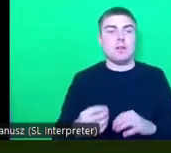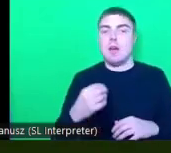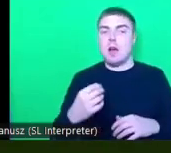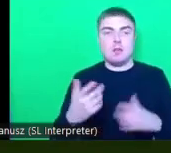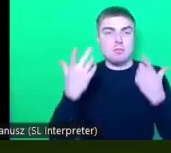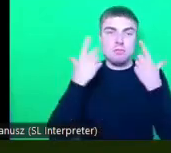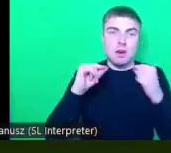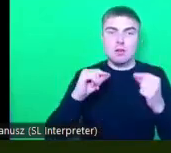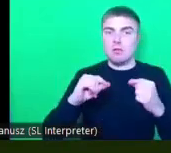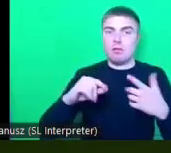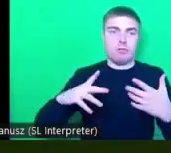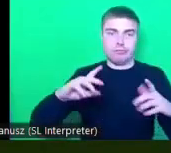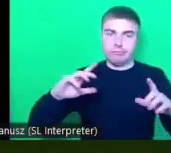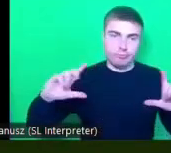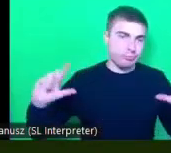than in